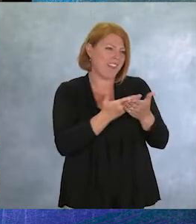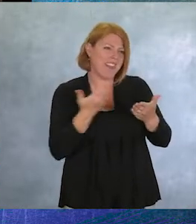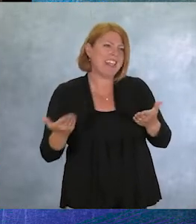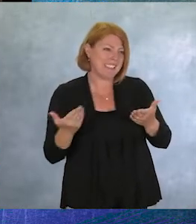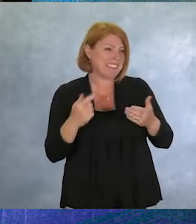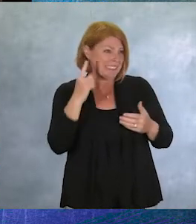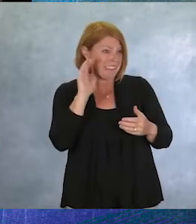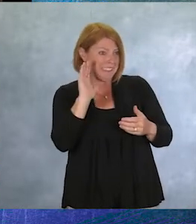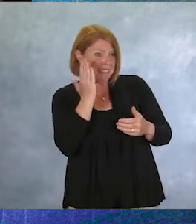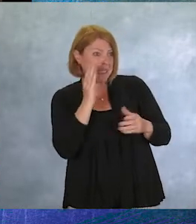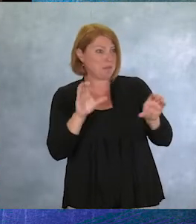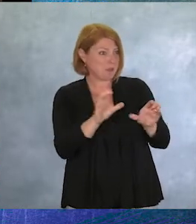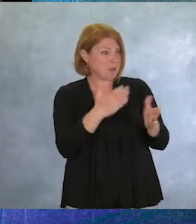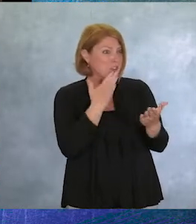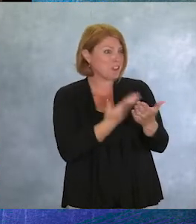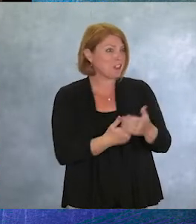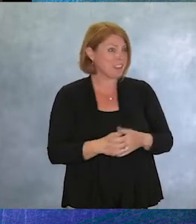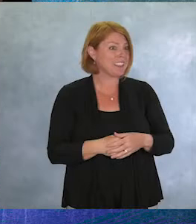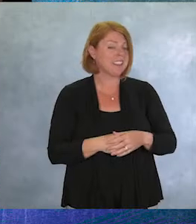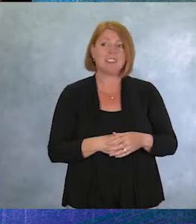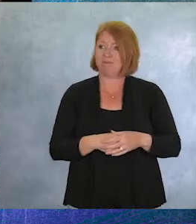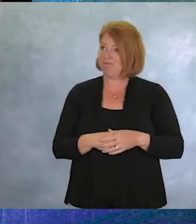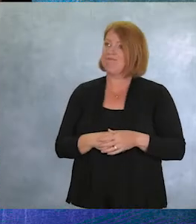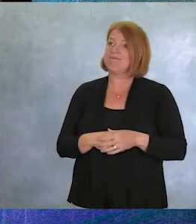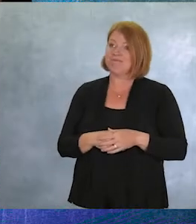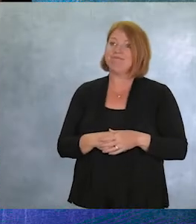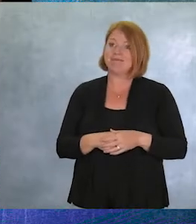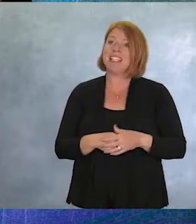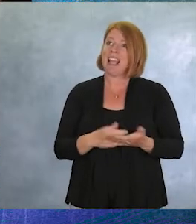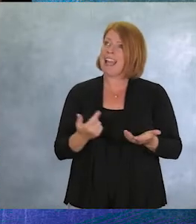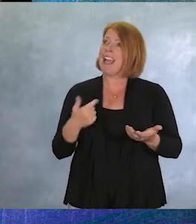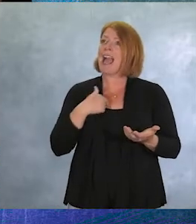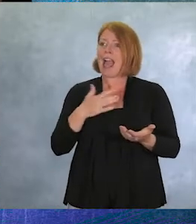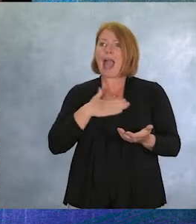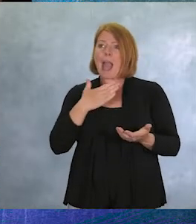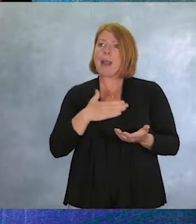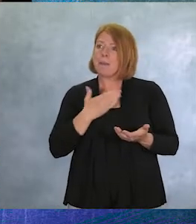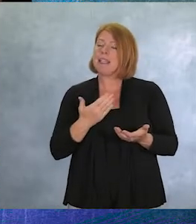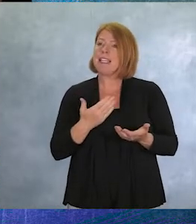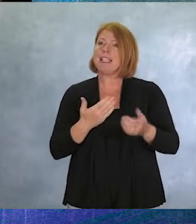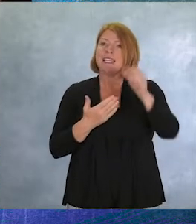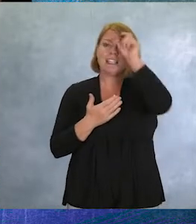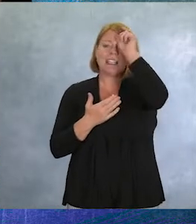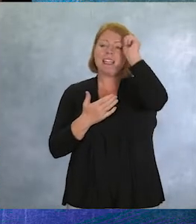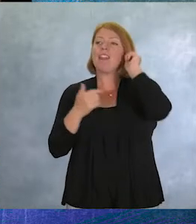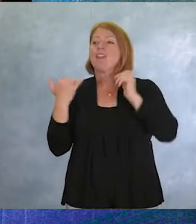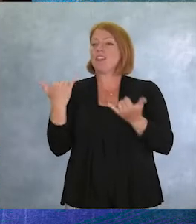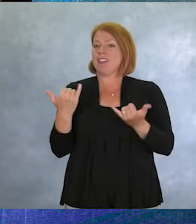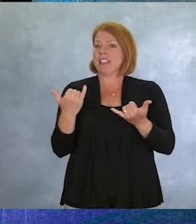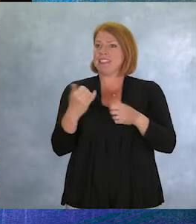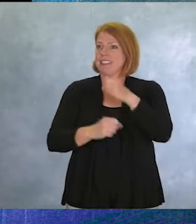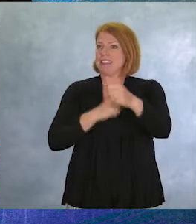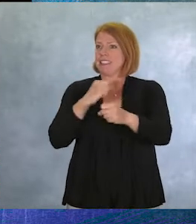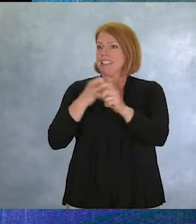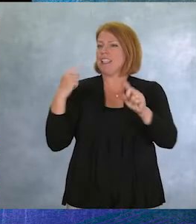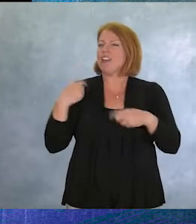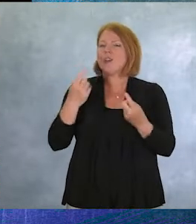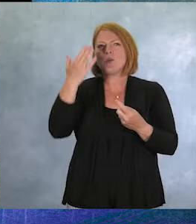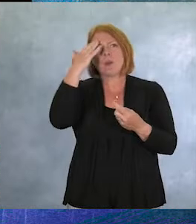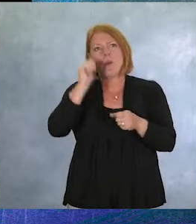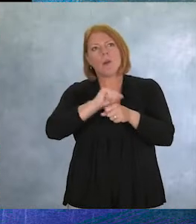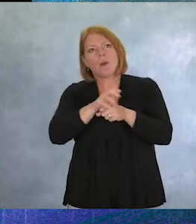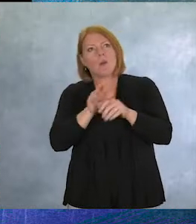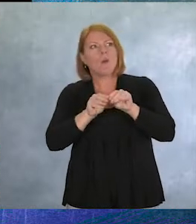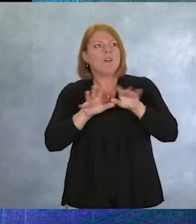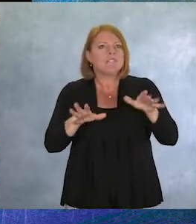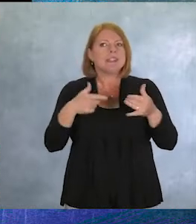really well. I'm pretty glad of just being able to do that. I've just kind of spent this year with COVID and everything kind